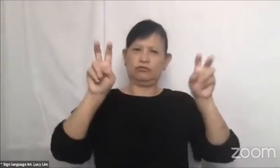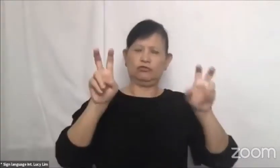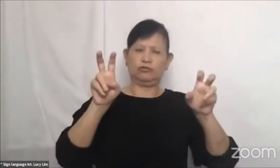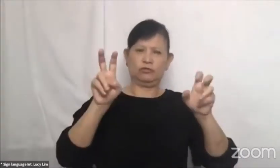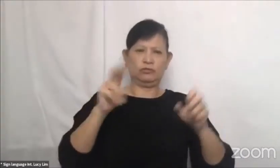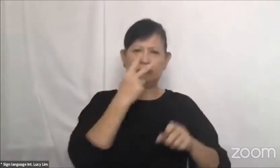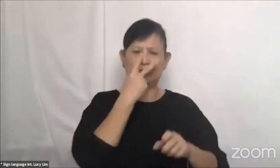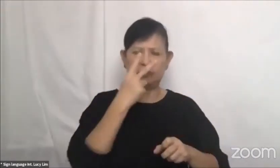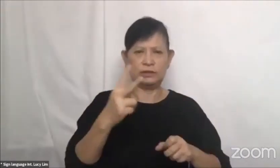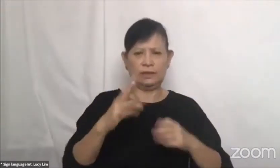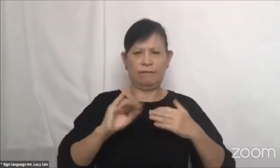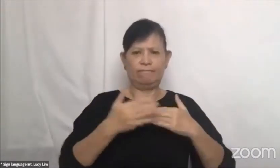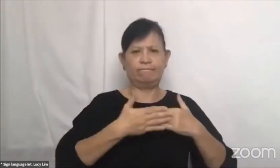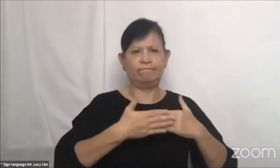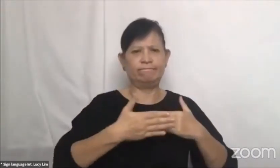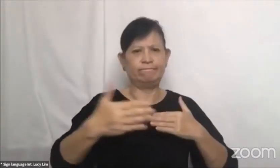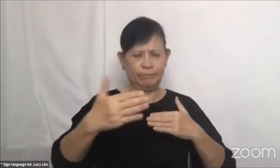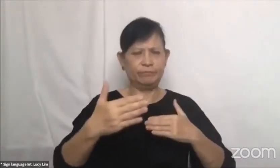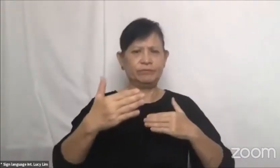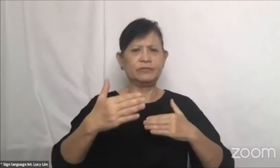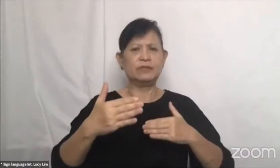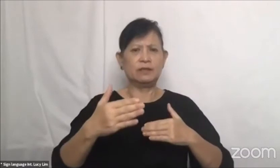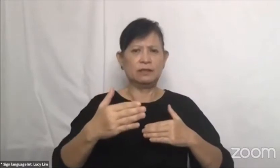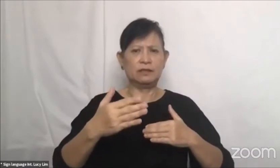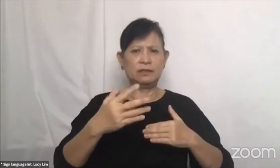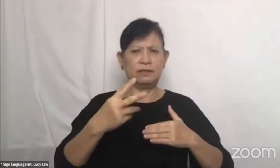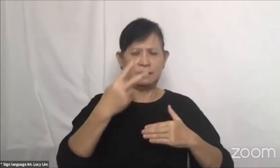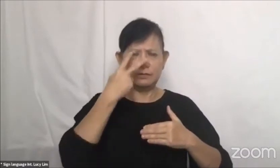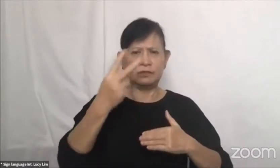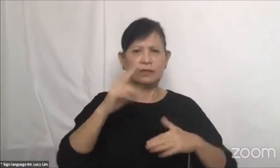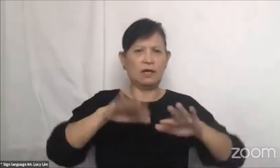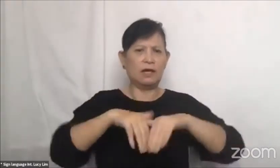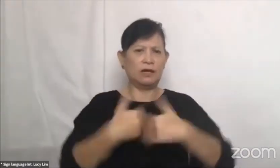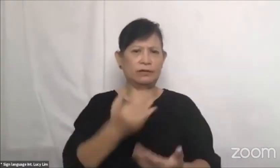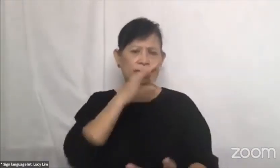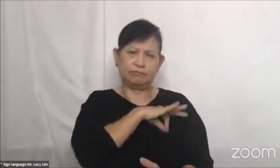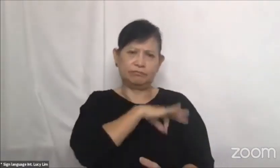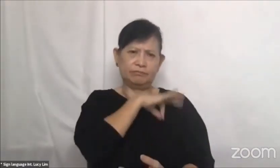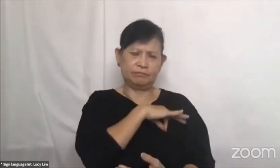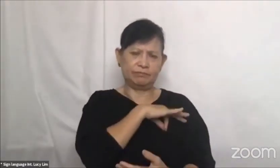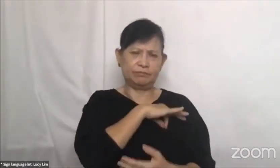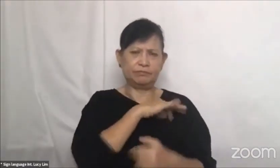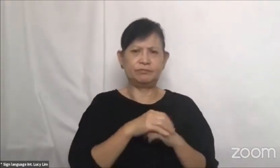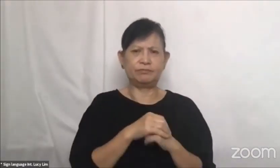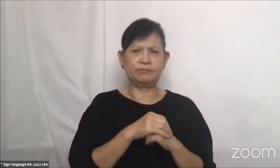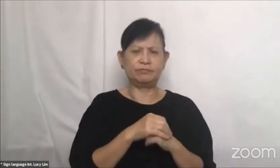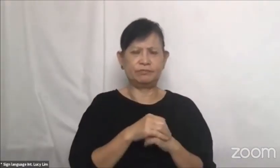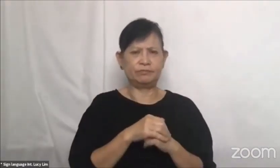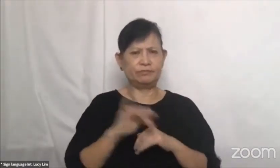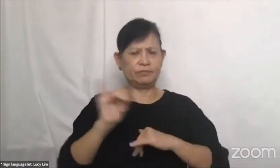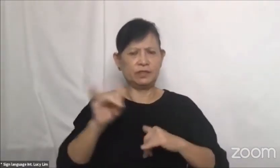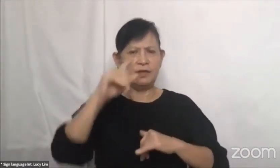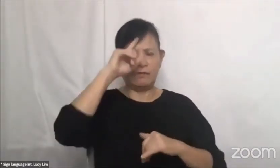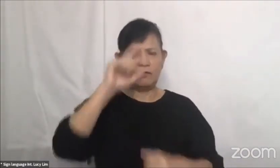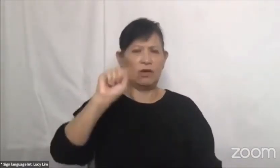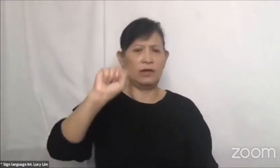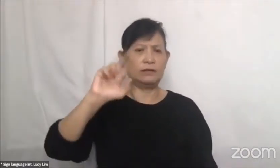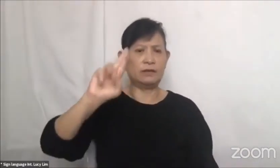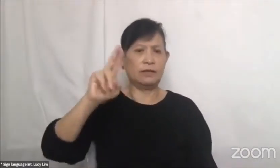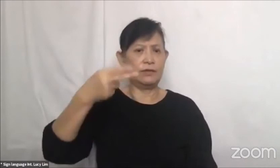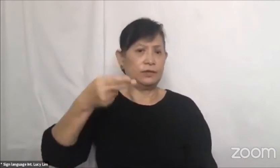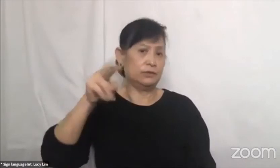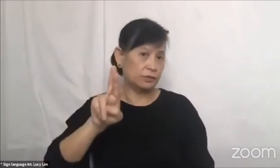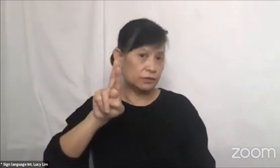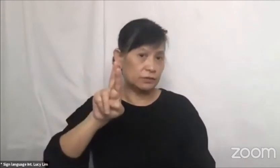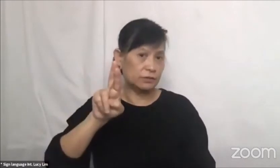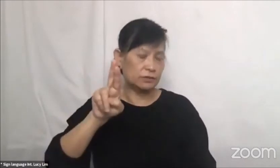policy legislation come to see the light of day and benefit persons with disabilities. And as for sexual and reproductive health rights, for